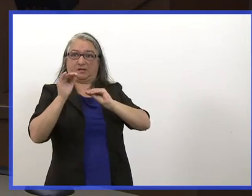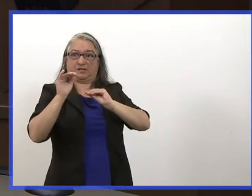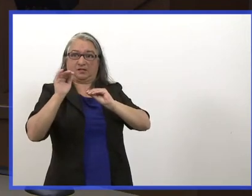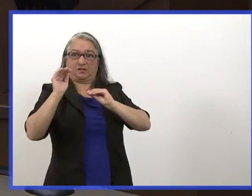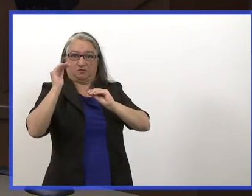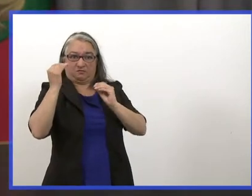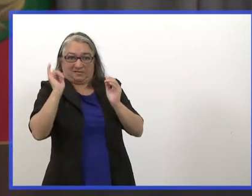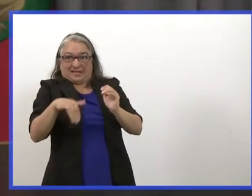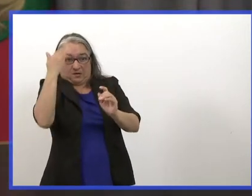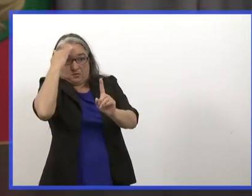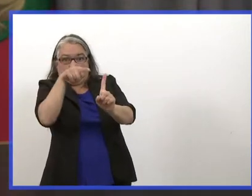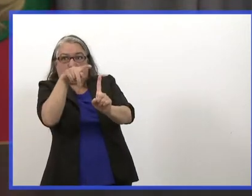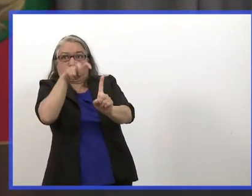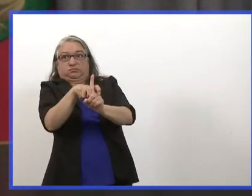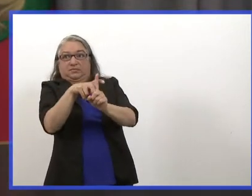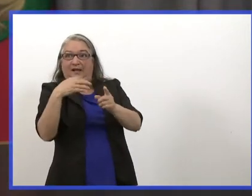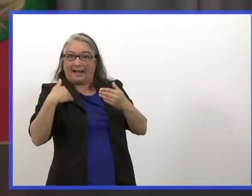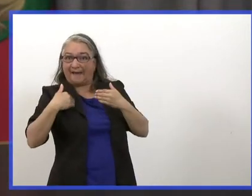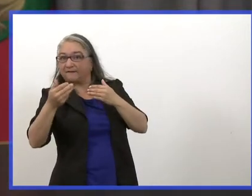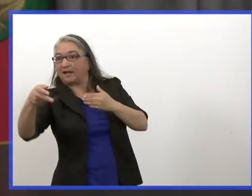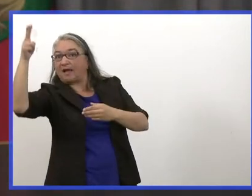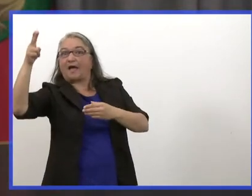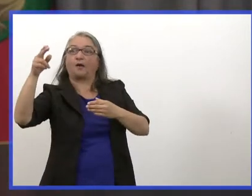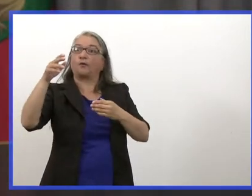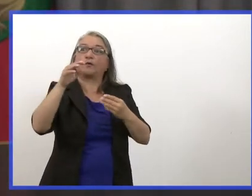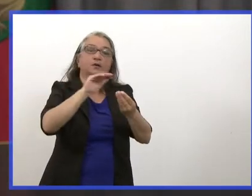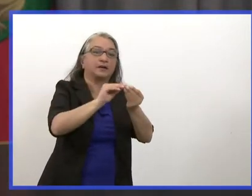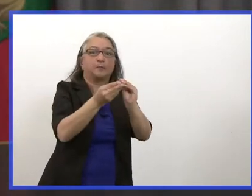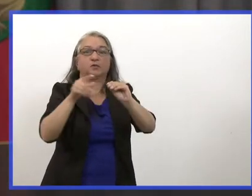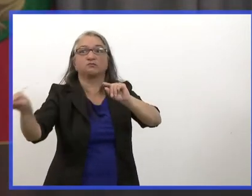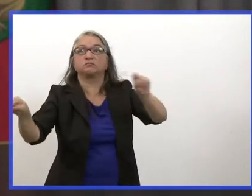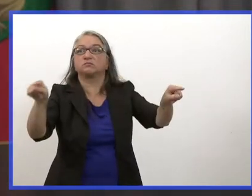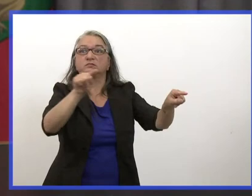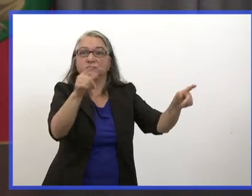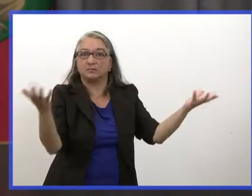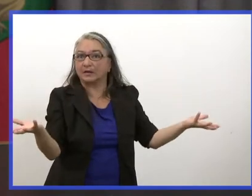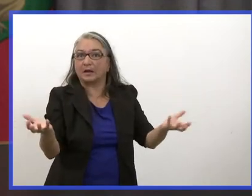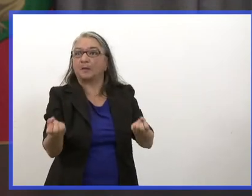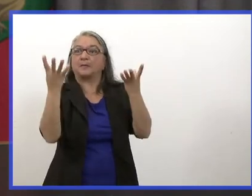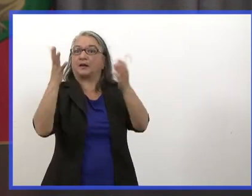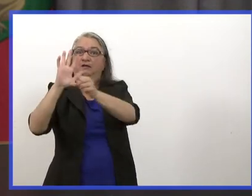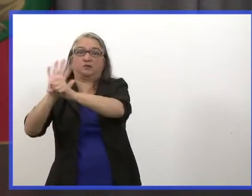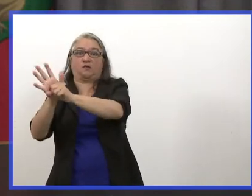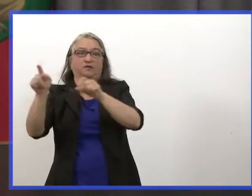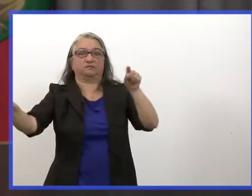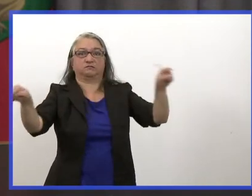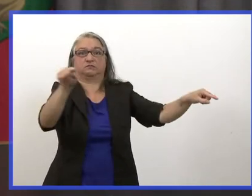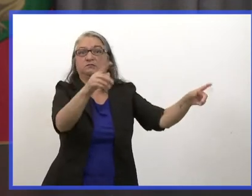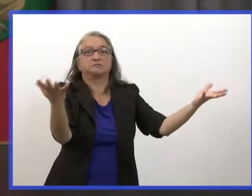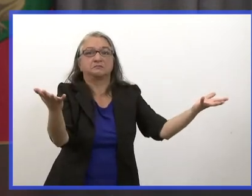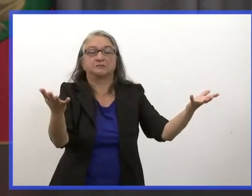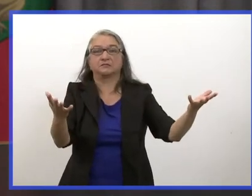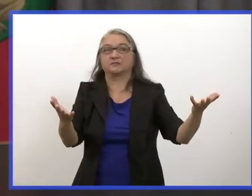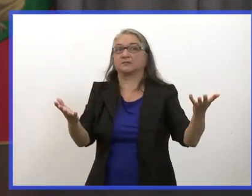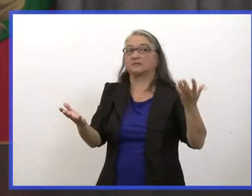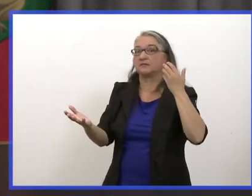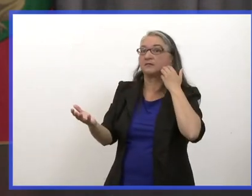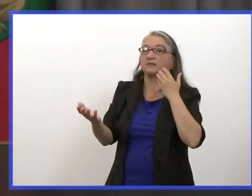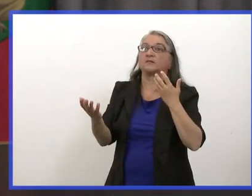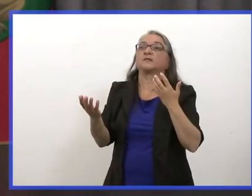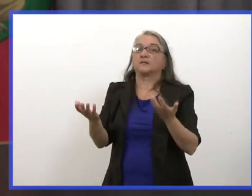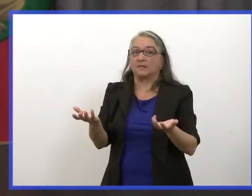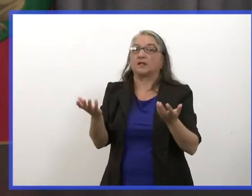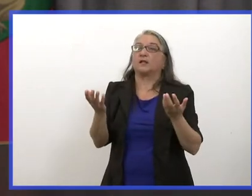Yeah, I think we're going to work on getting more public-facing data on acquisition and transmission